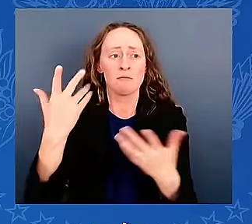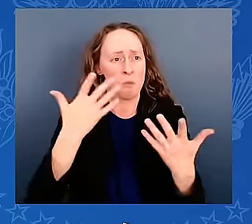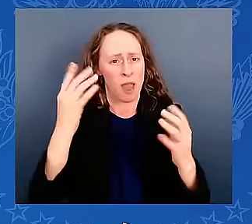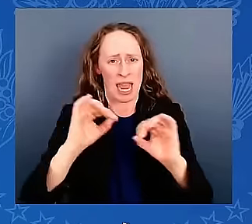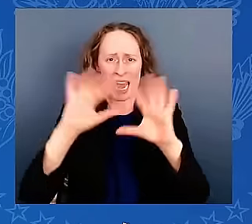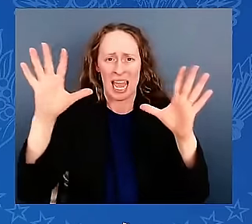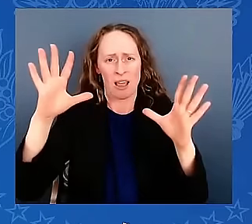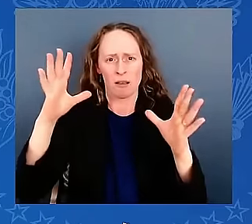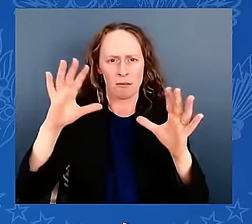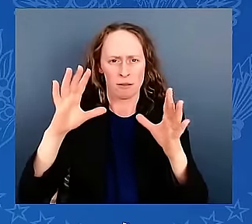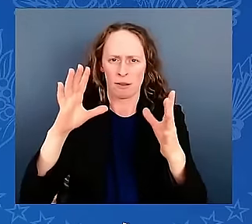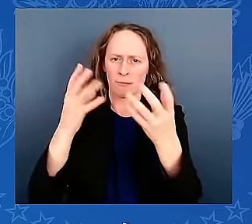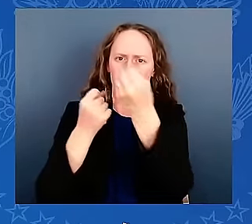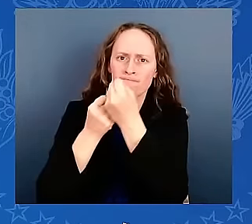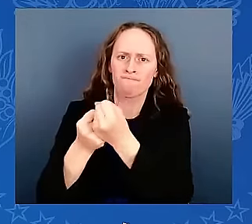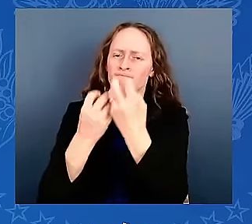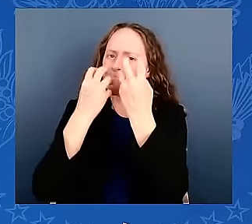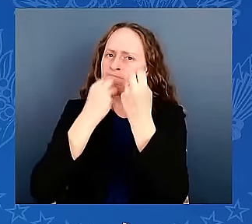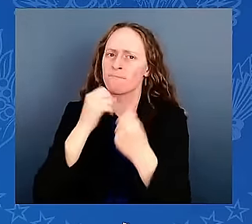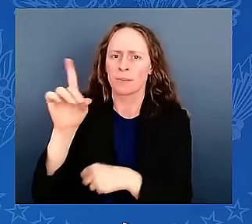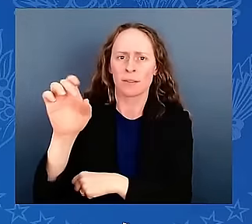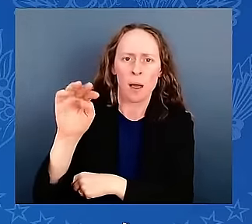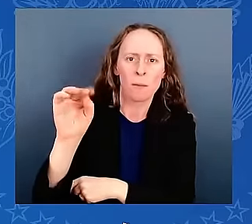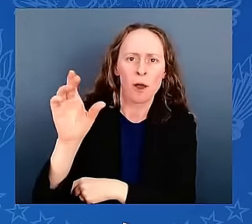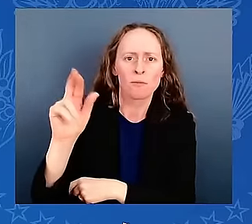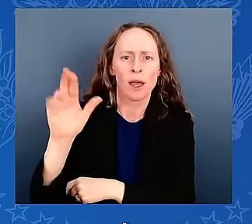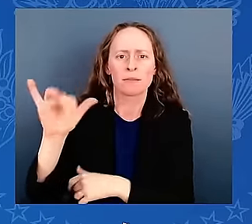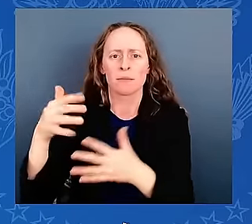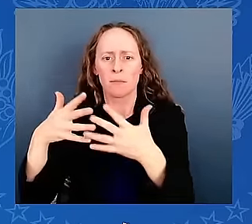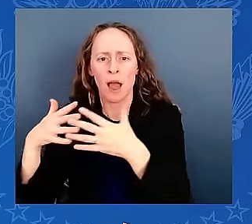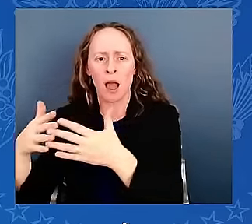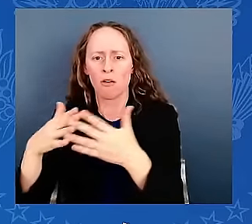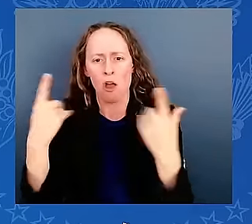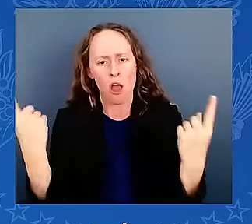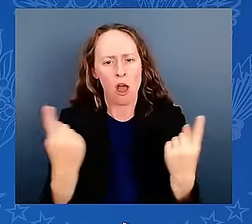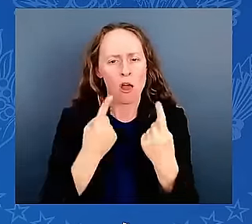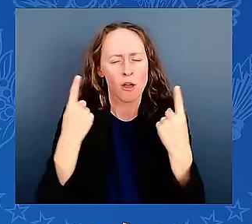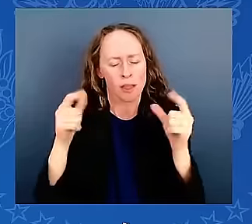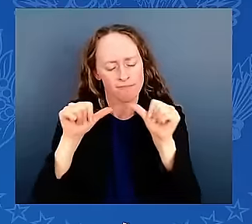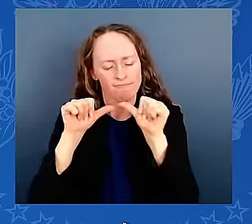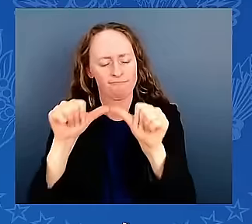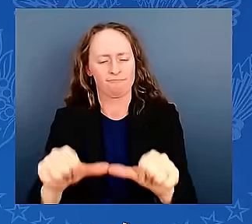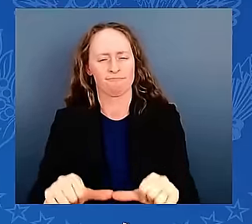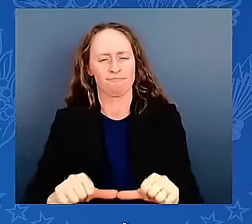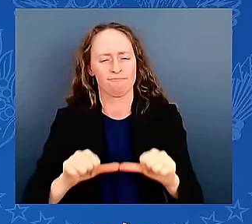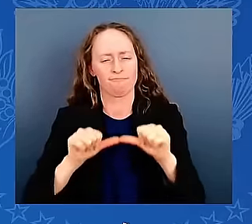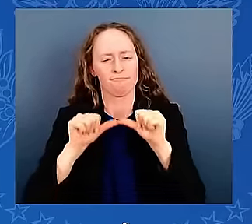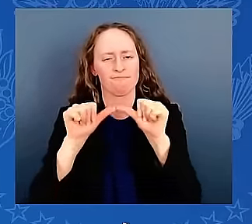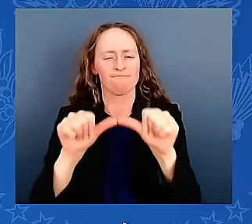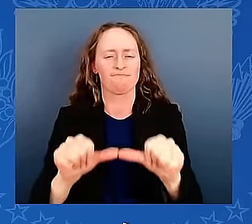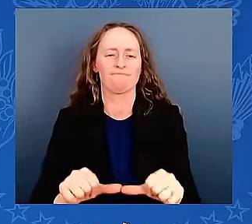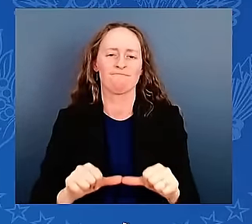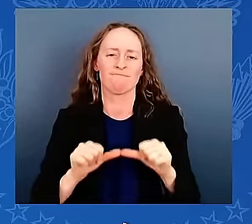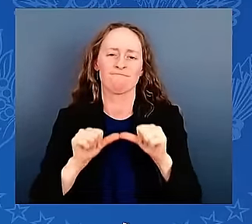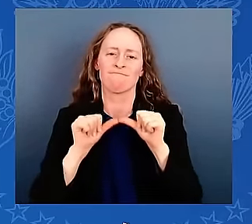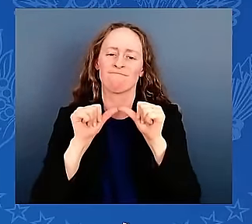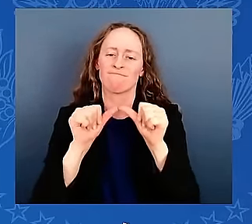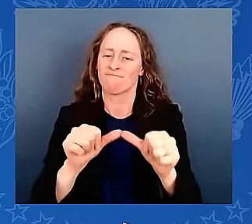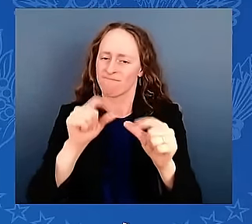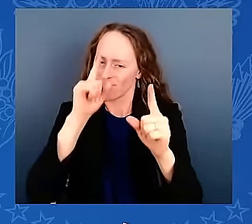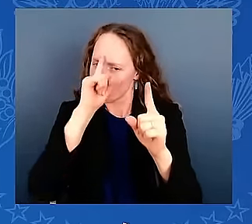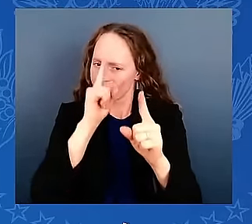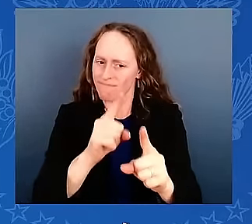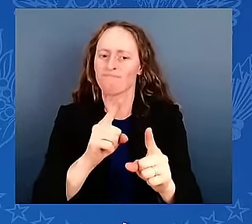marching, always believing, always keeping the faith. We're going to do this. So let me ask you, are you all